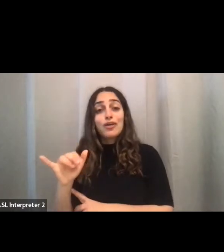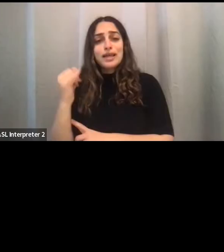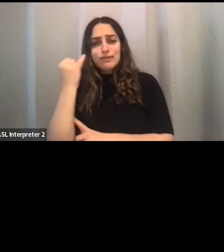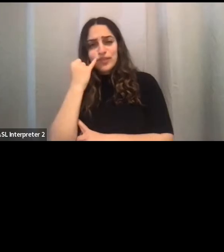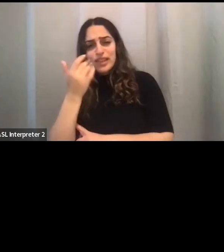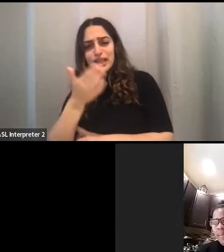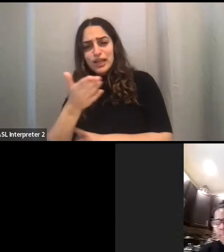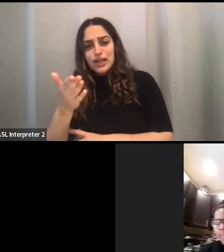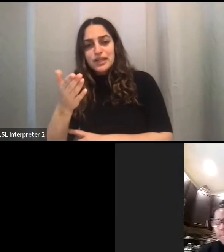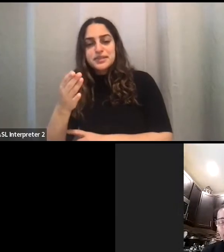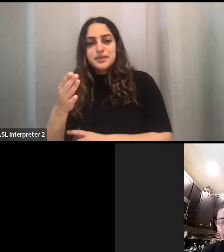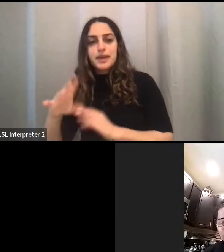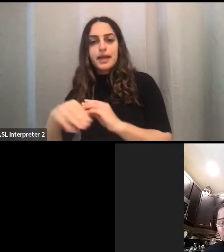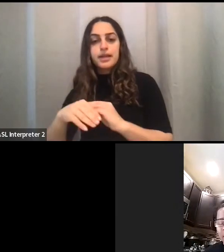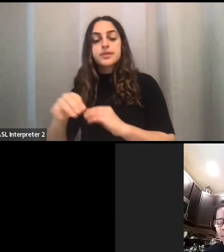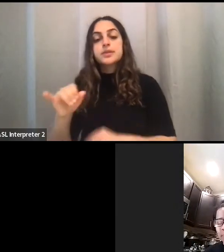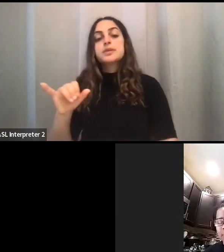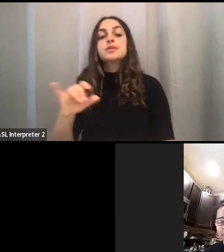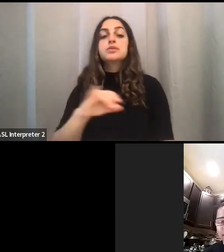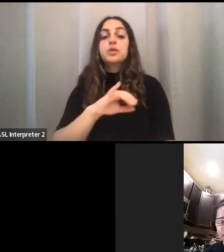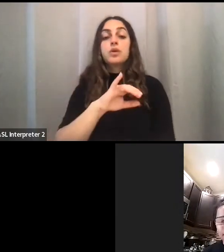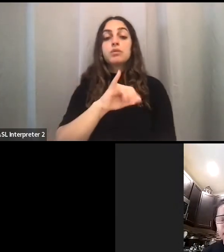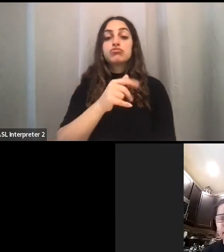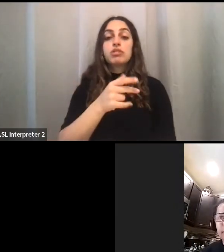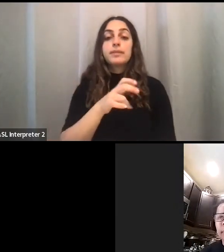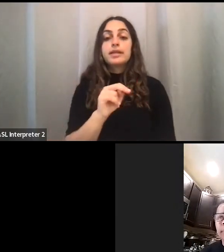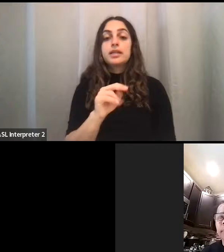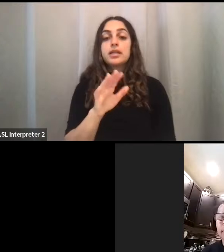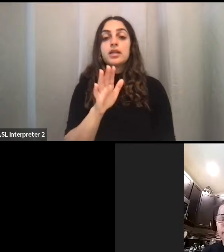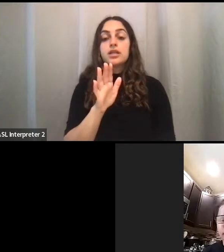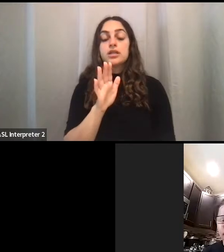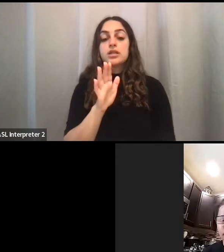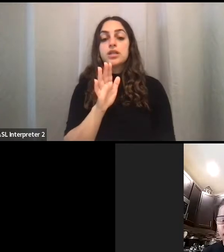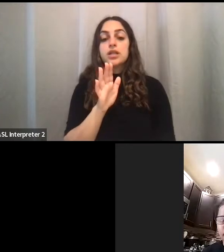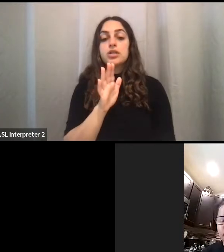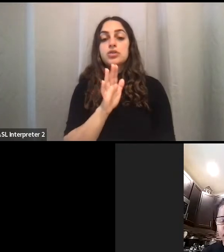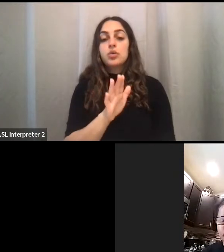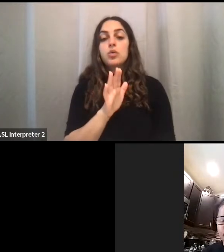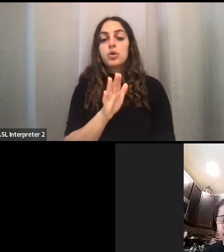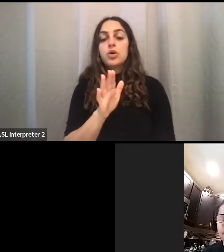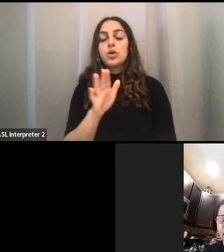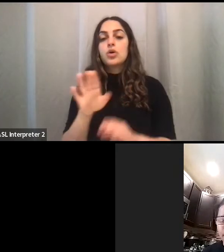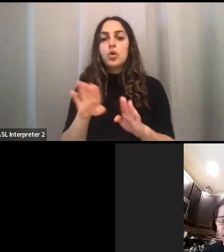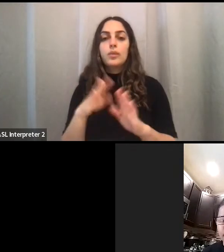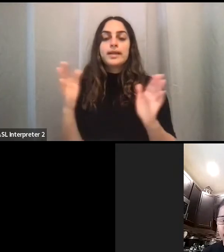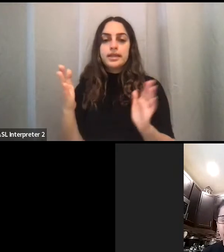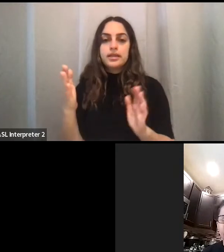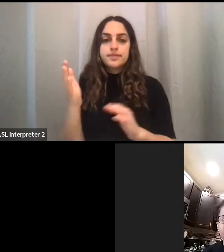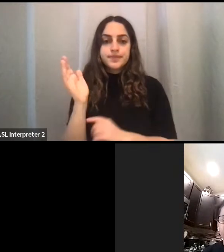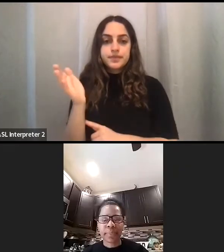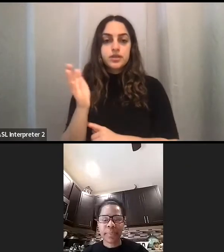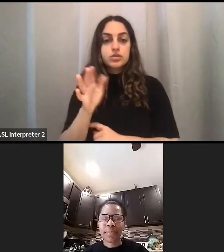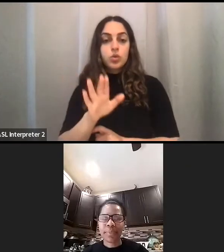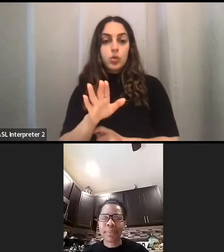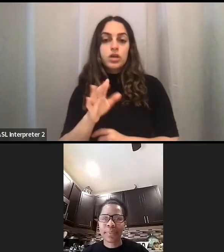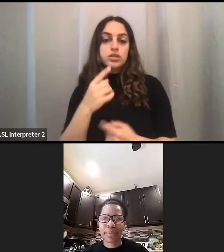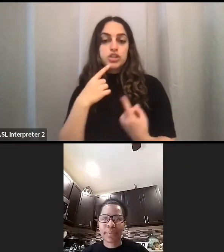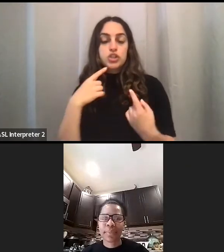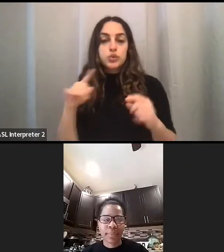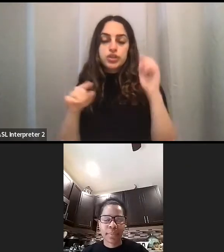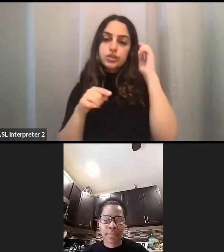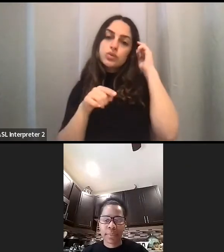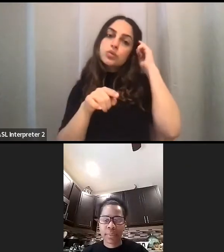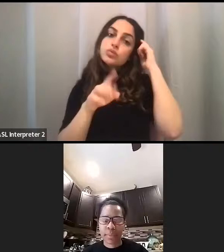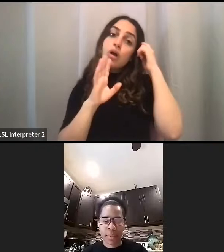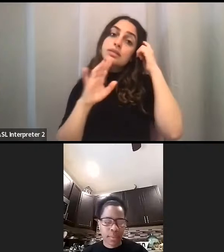to chime in as well so chaplain in your opening statement in your solutions sections you talk about how the